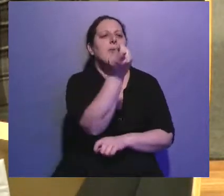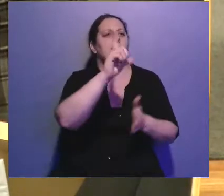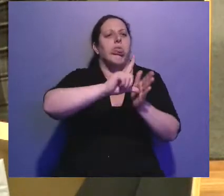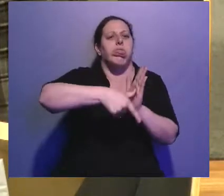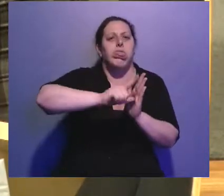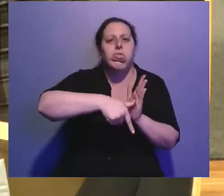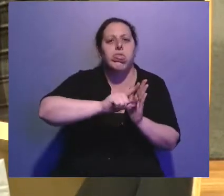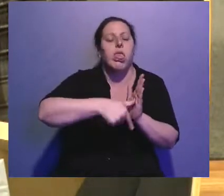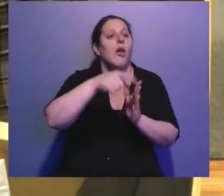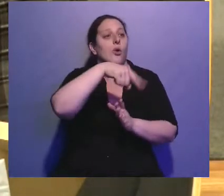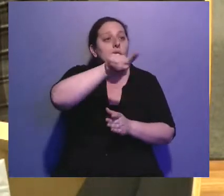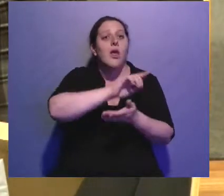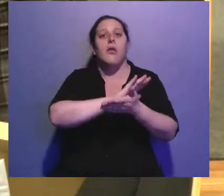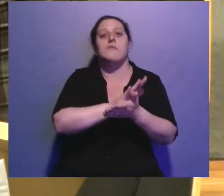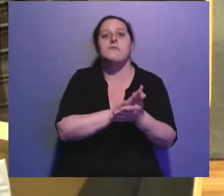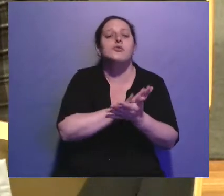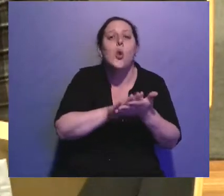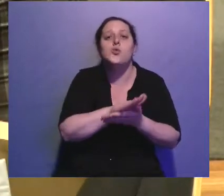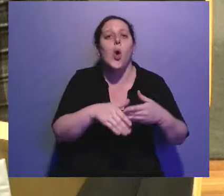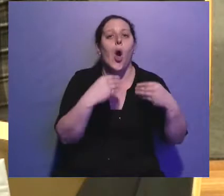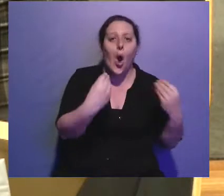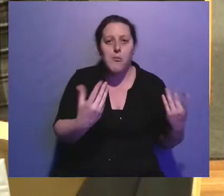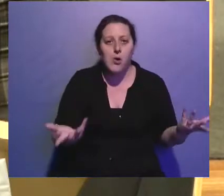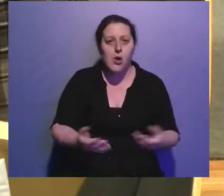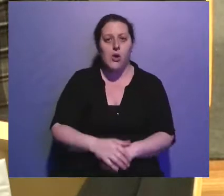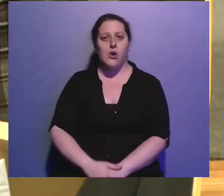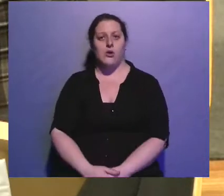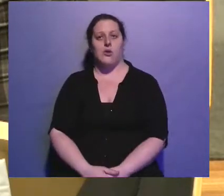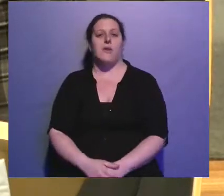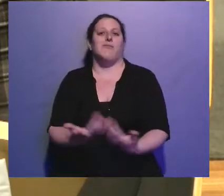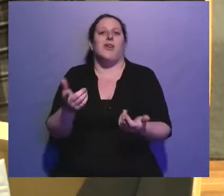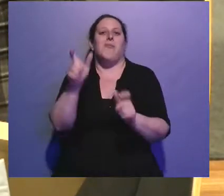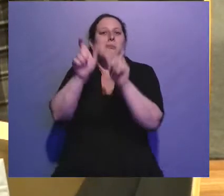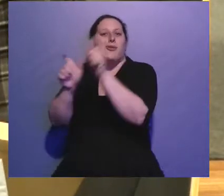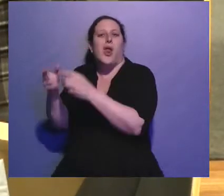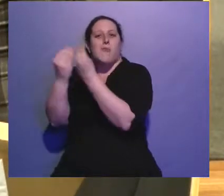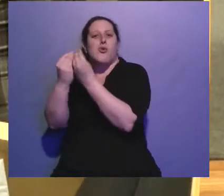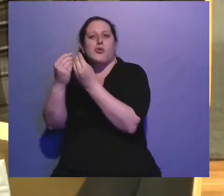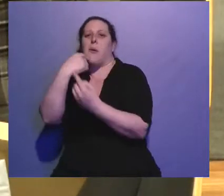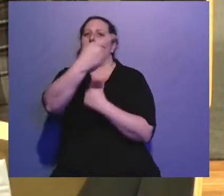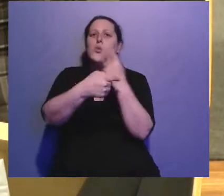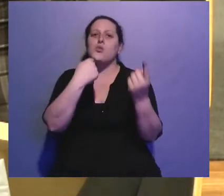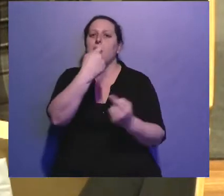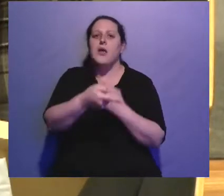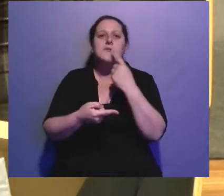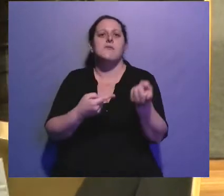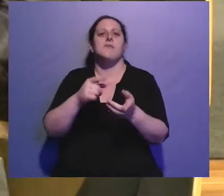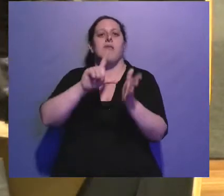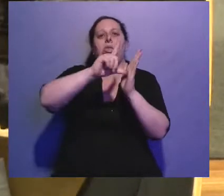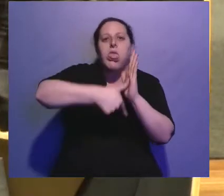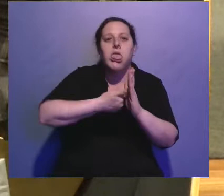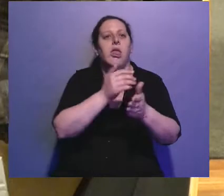with the red tape, with the trend to red tape that occurs when there is a